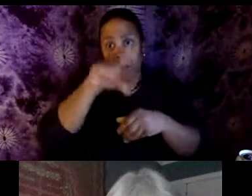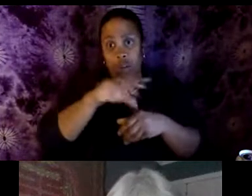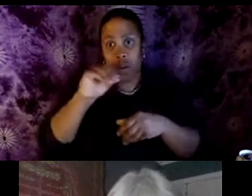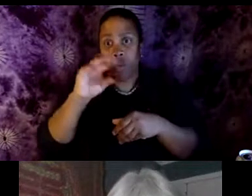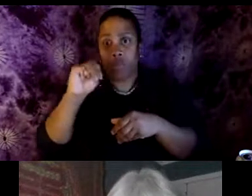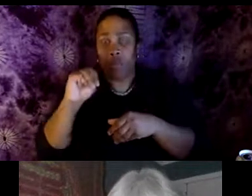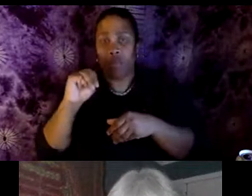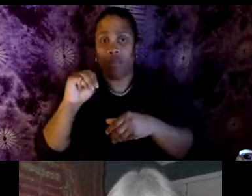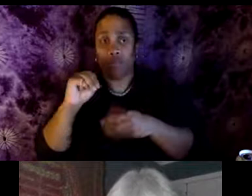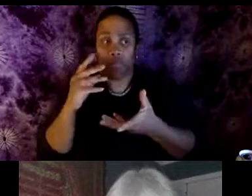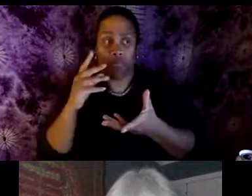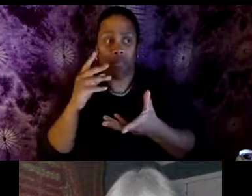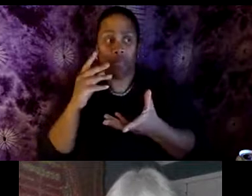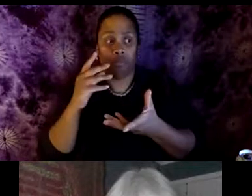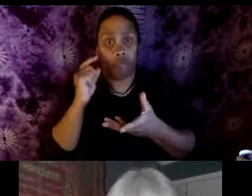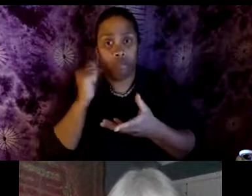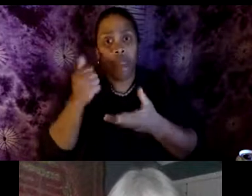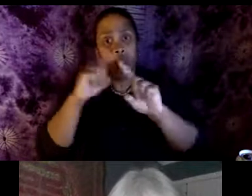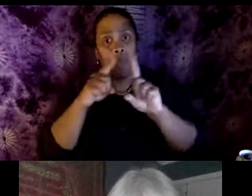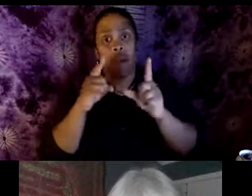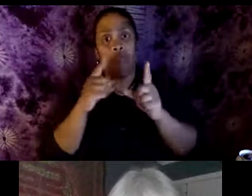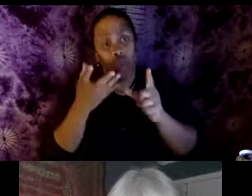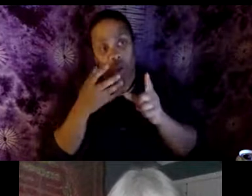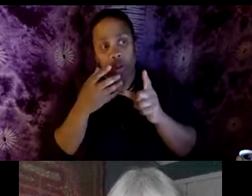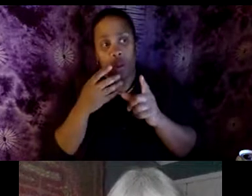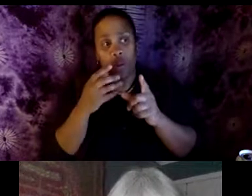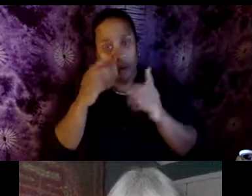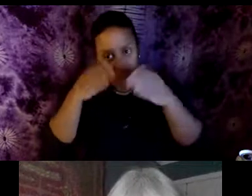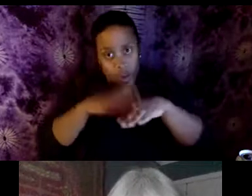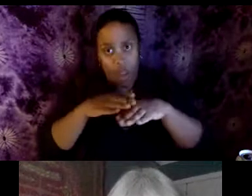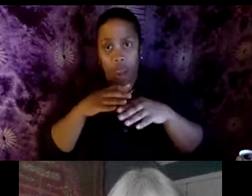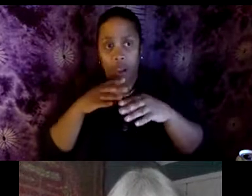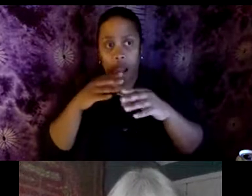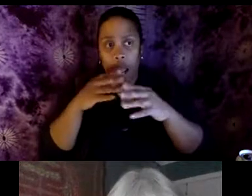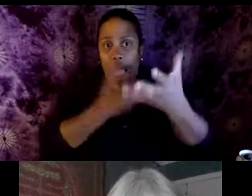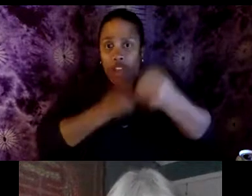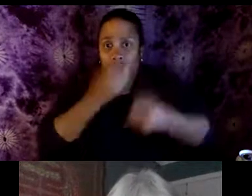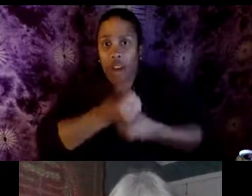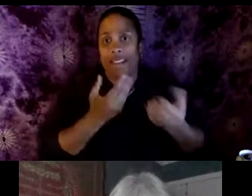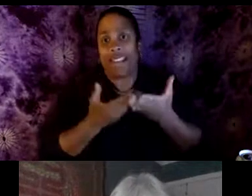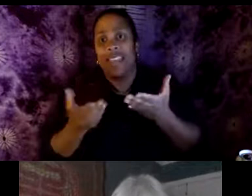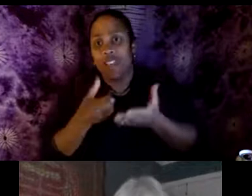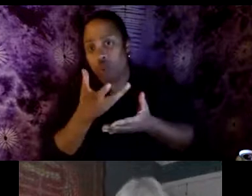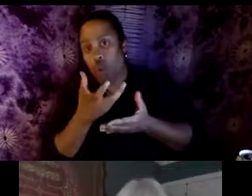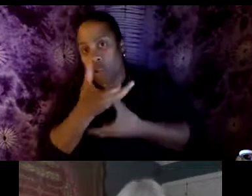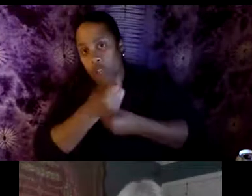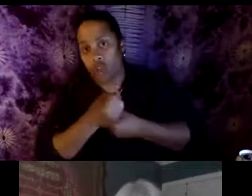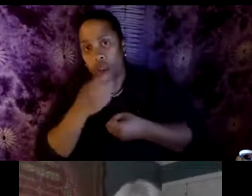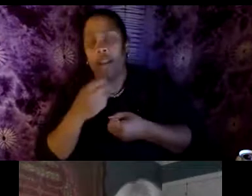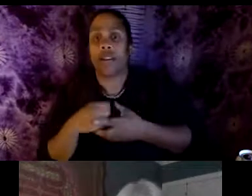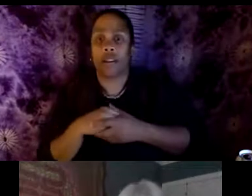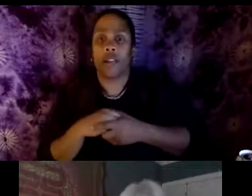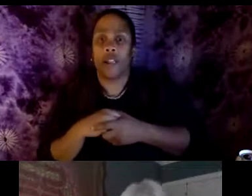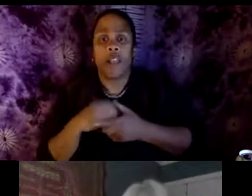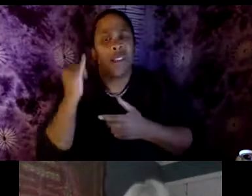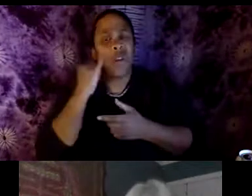want to attract in your life. So there's hope. What I'm saying is that even if you've been feeling like